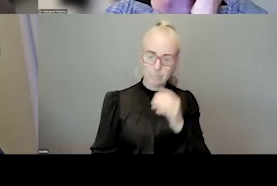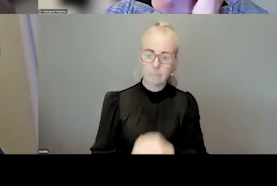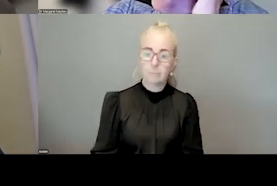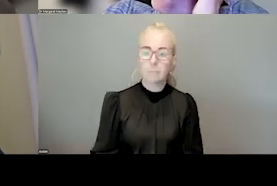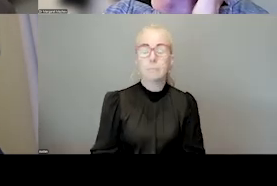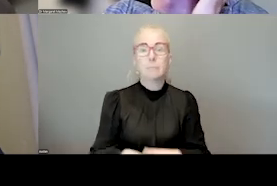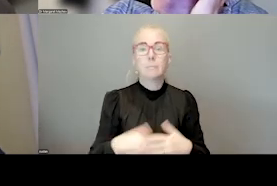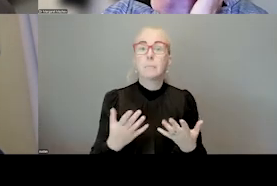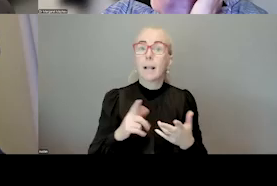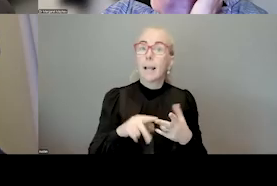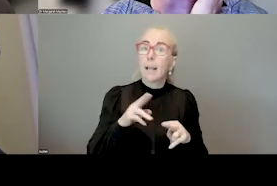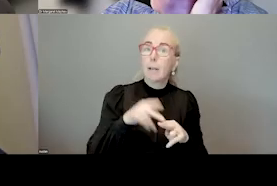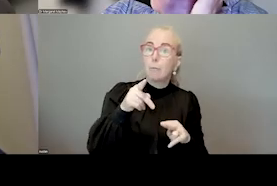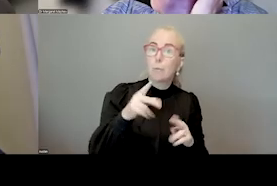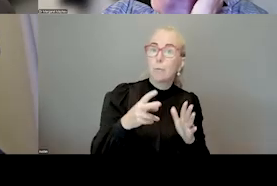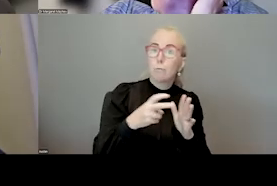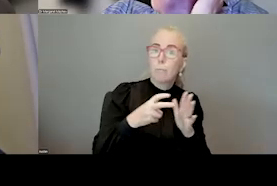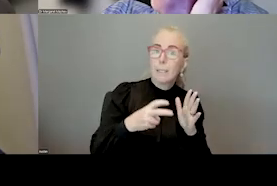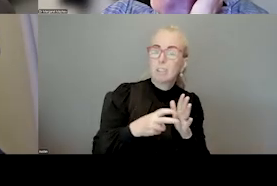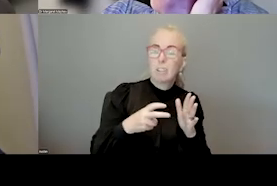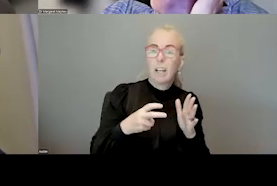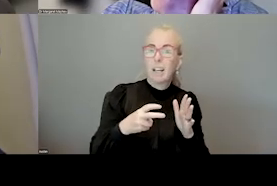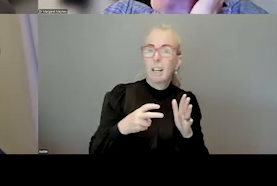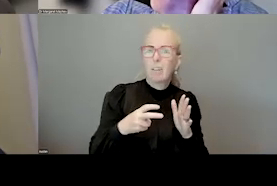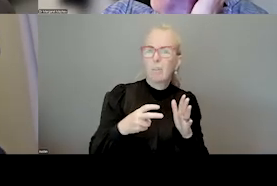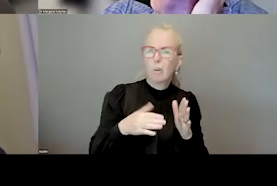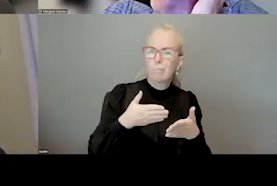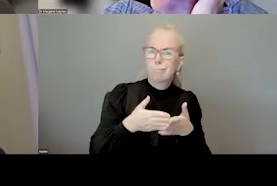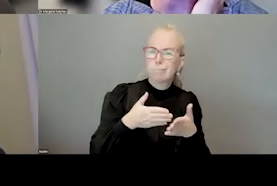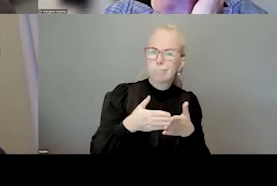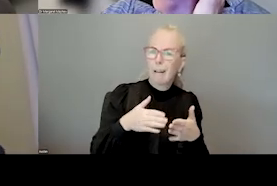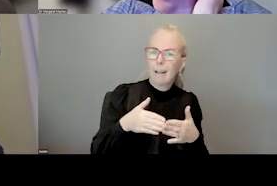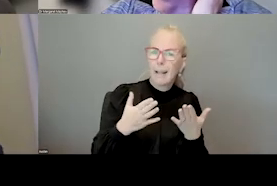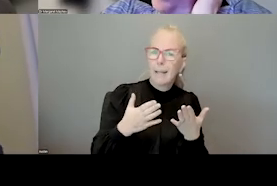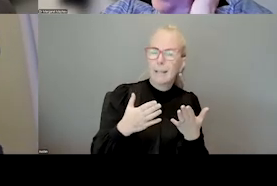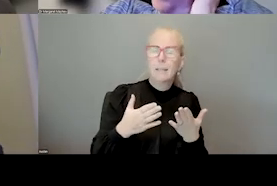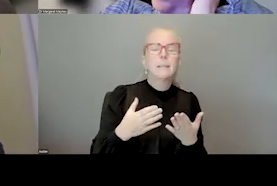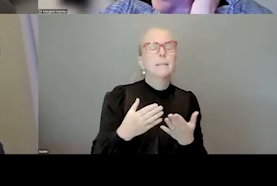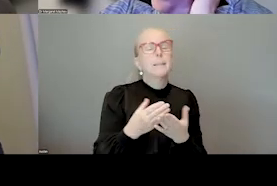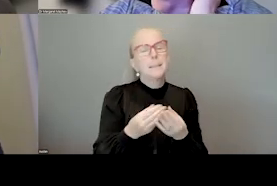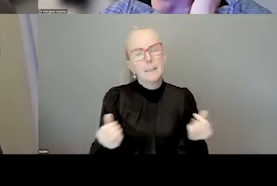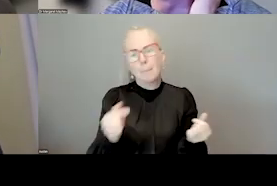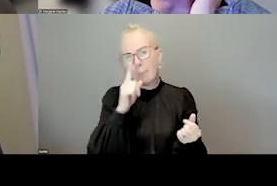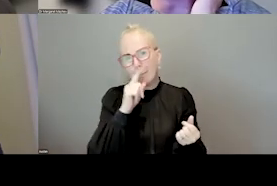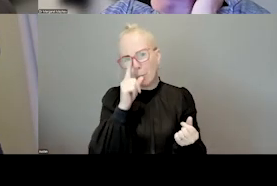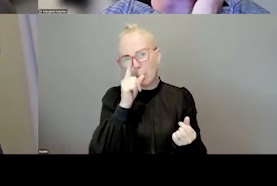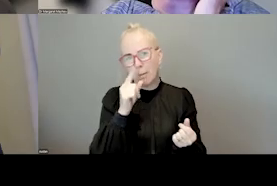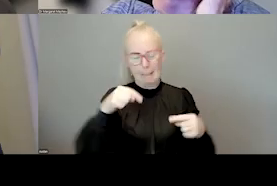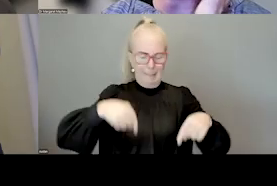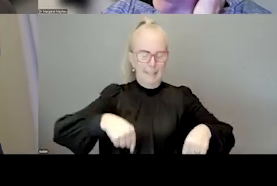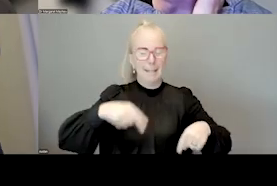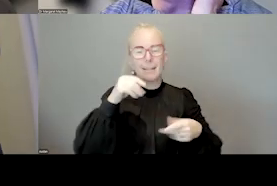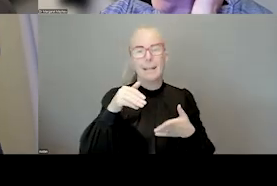know, we're the people that do the registration, so we can just go, oh, and we'll contact you and be like, hey, you've already got